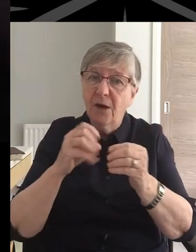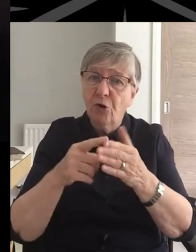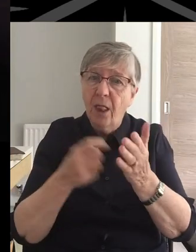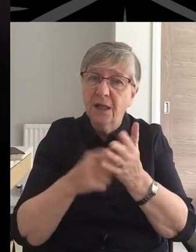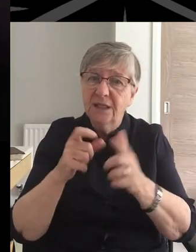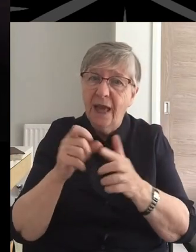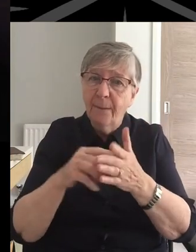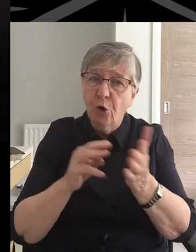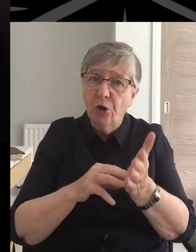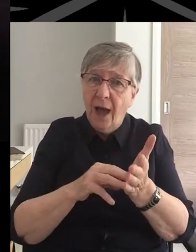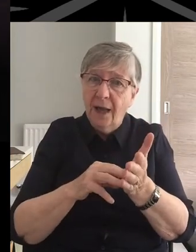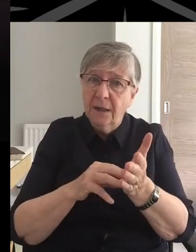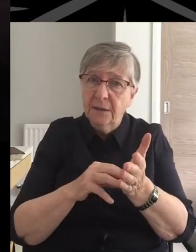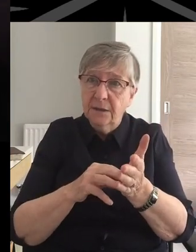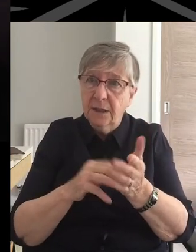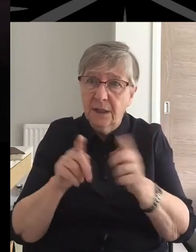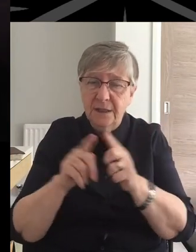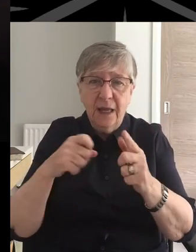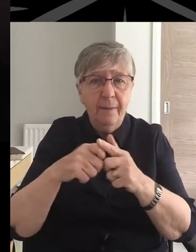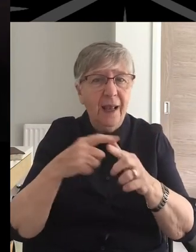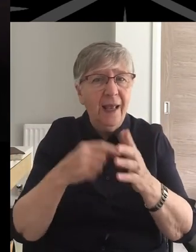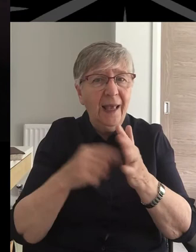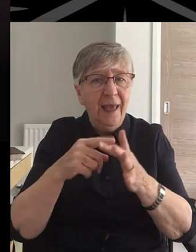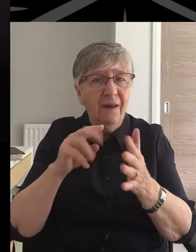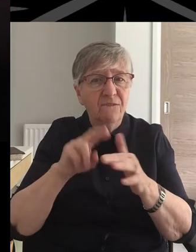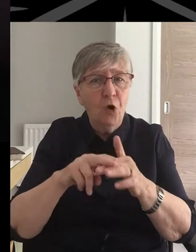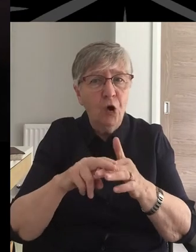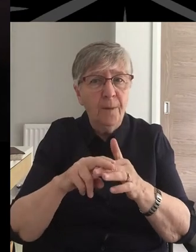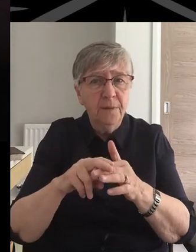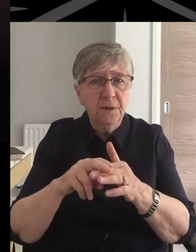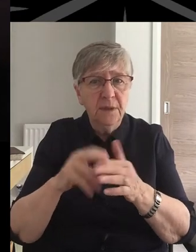similar knives drawn for Kate Forbes of the SNP.